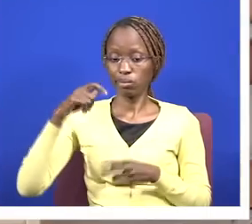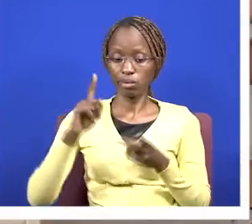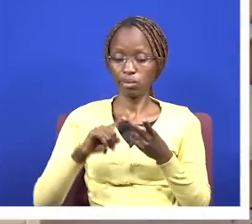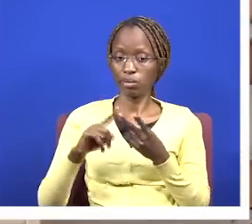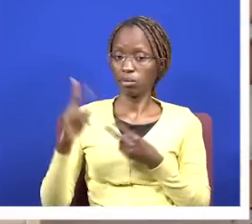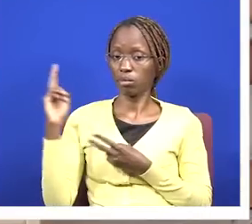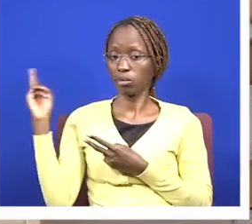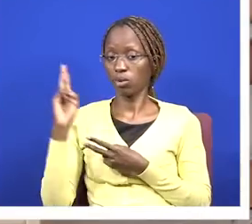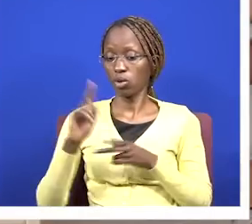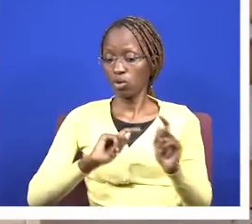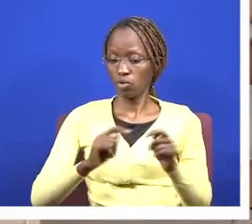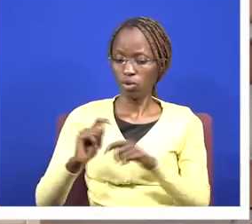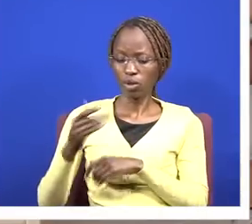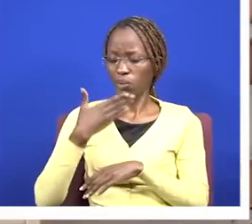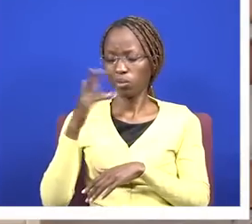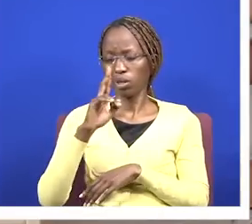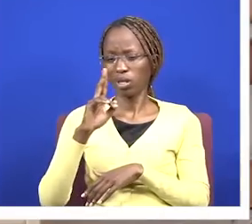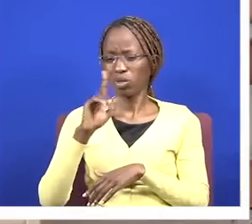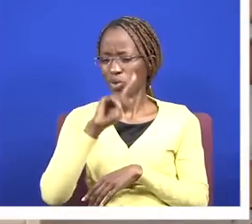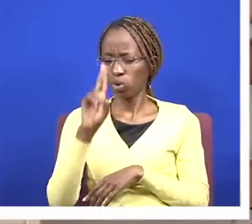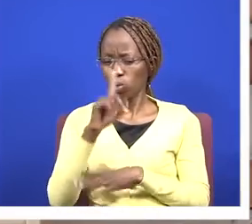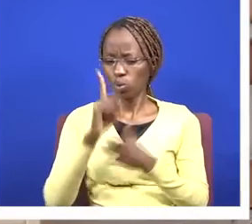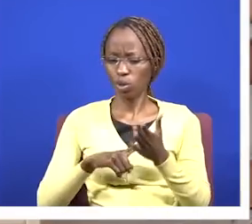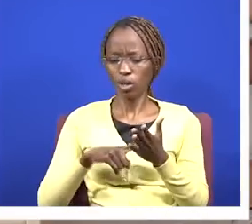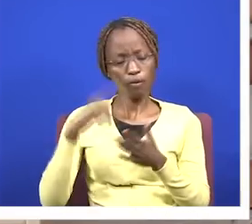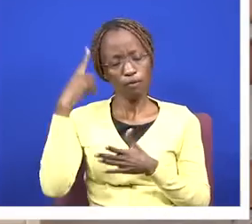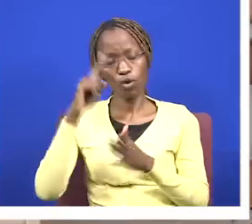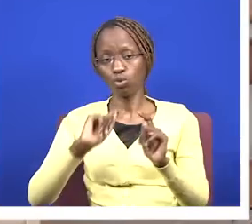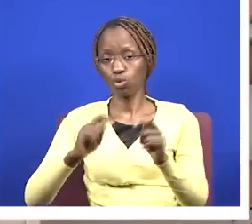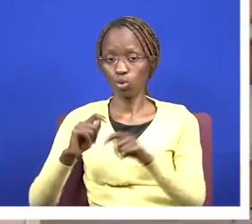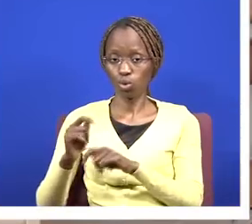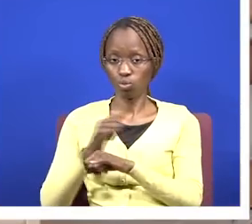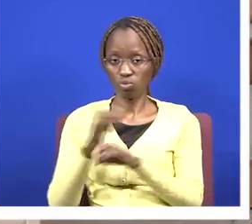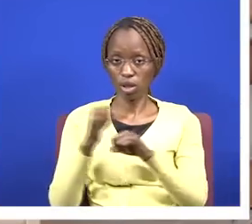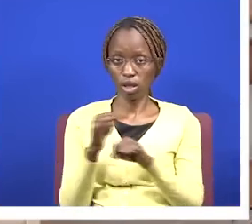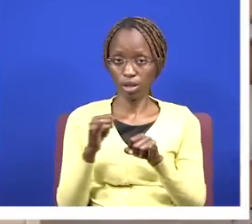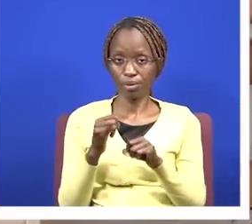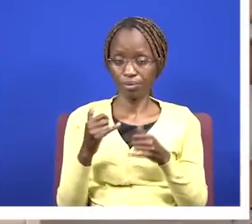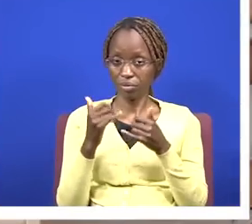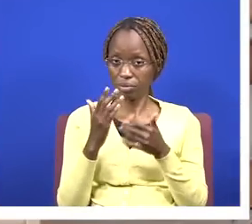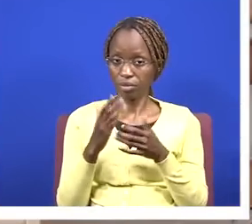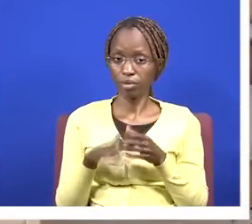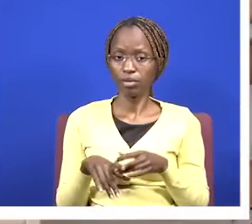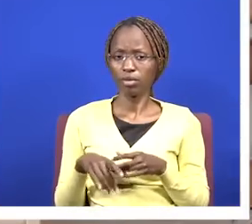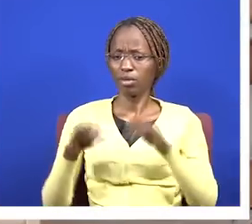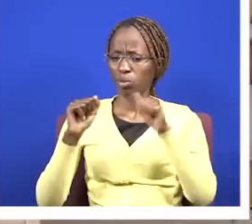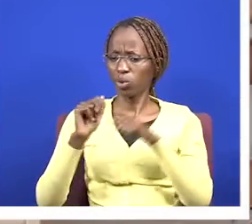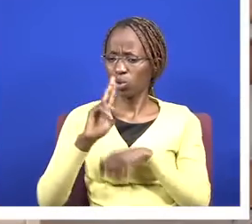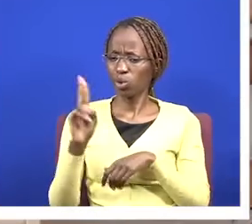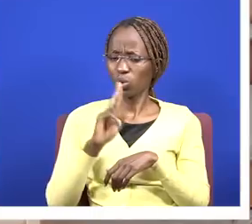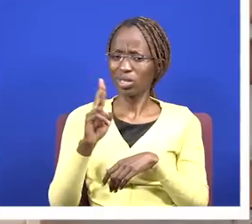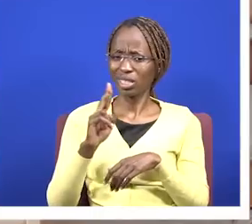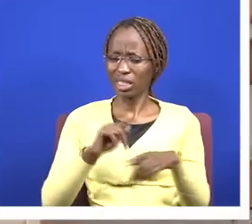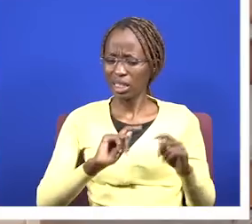of course, is best for polishing your shoes. Now, would you use this to brush your